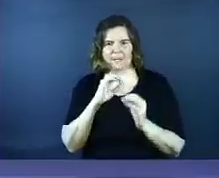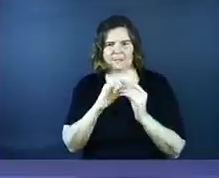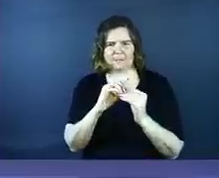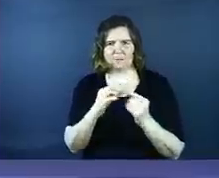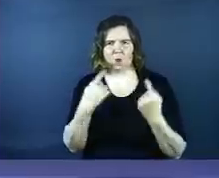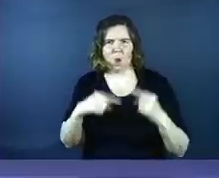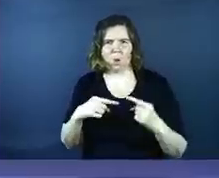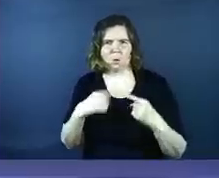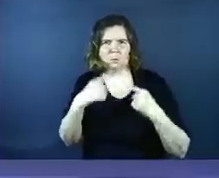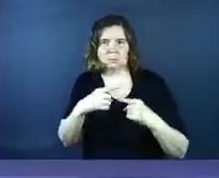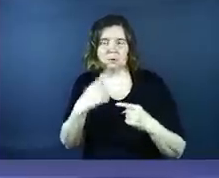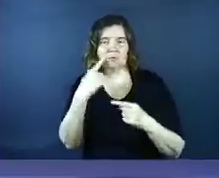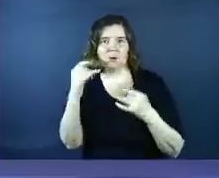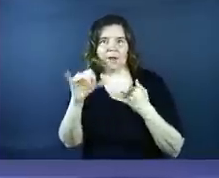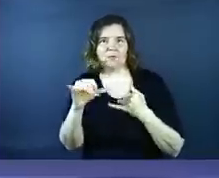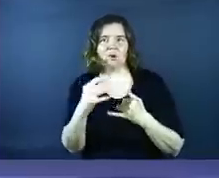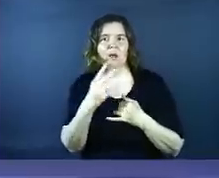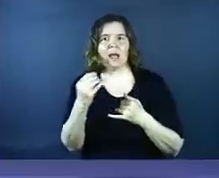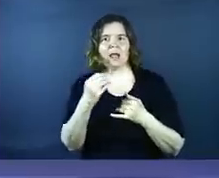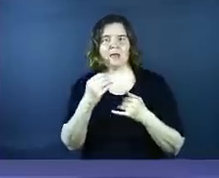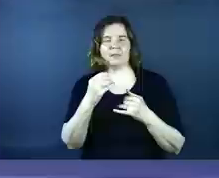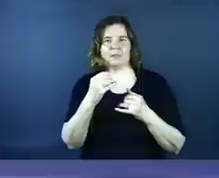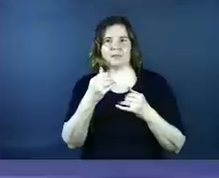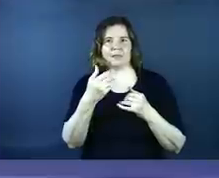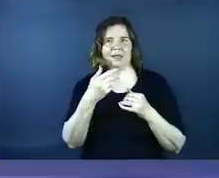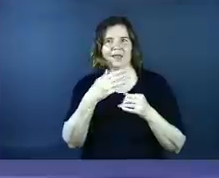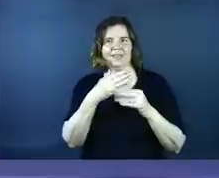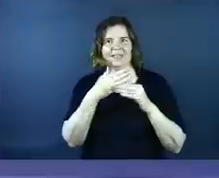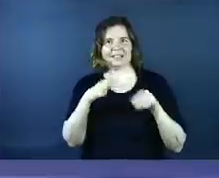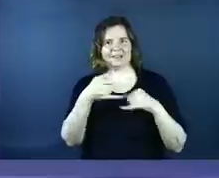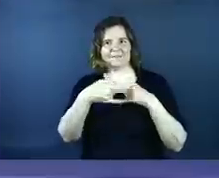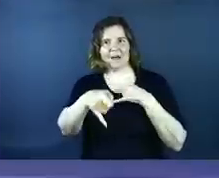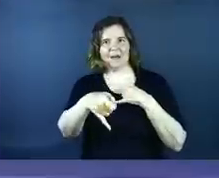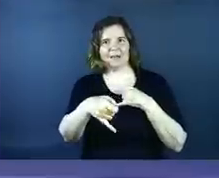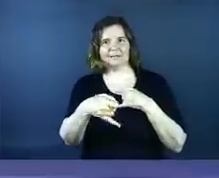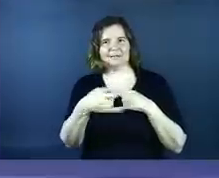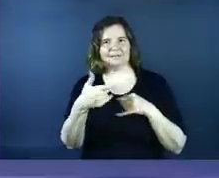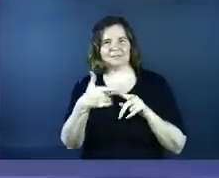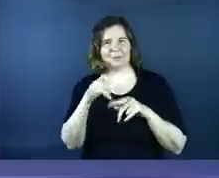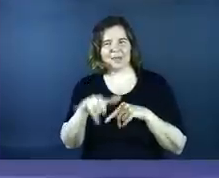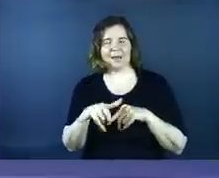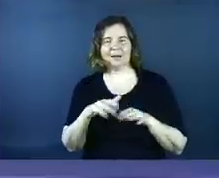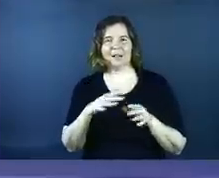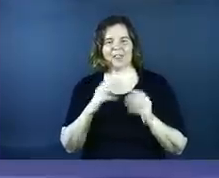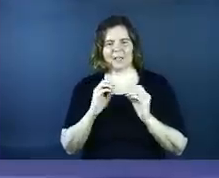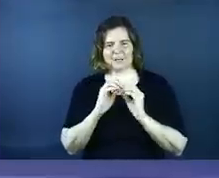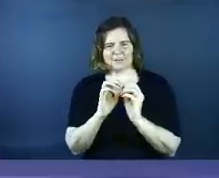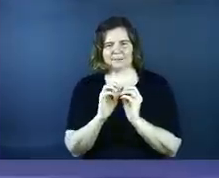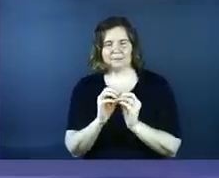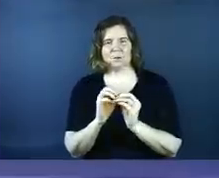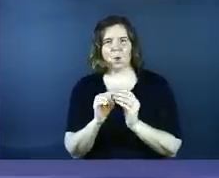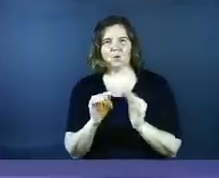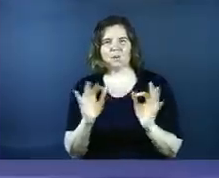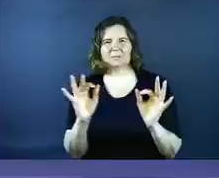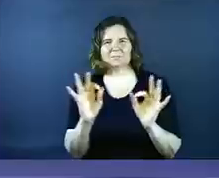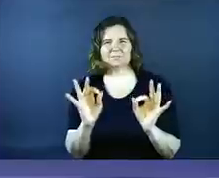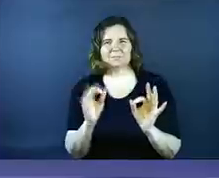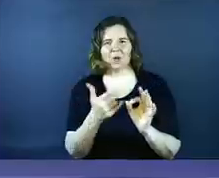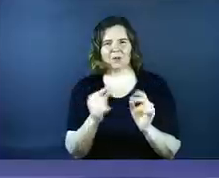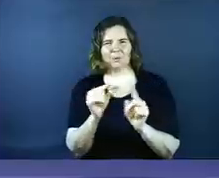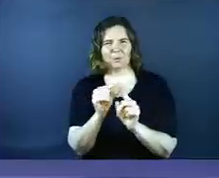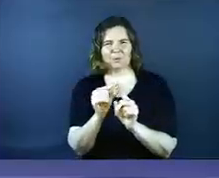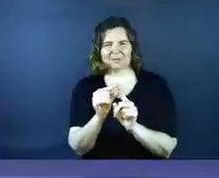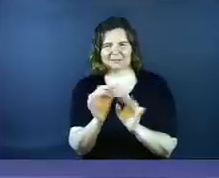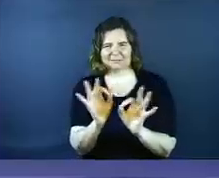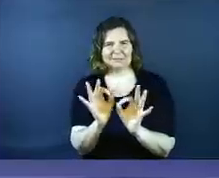it forever, and they divide over it. And he says they quibble over the meaning of